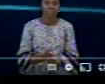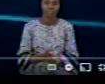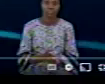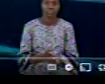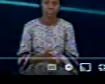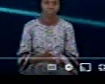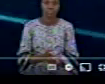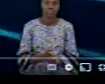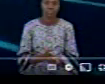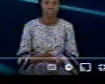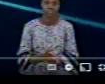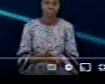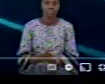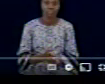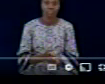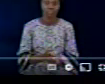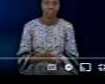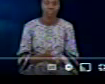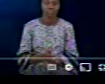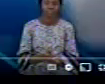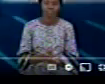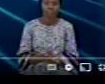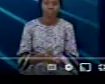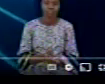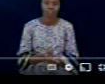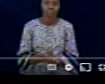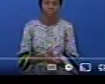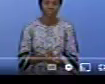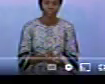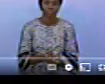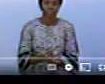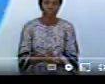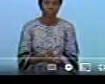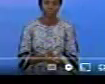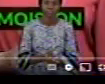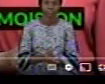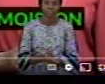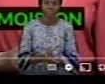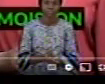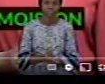Choir ministrations from nations across the world.